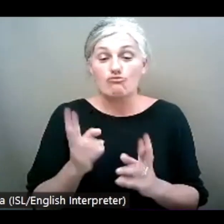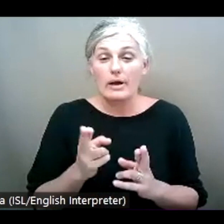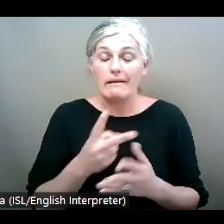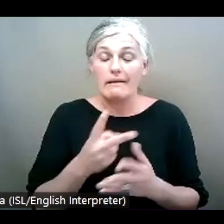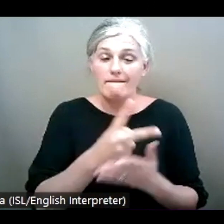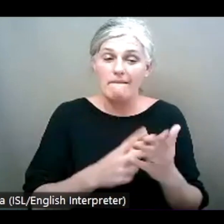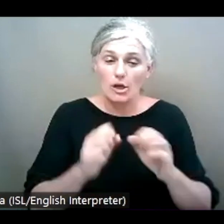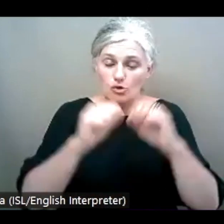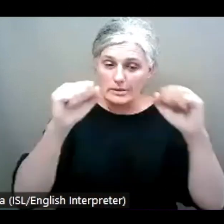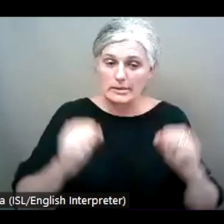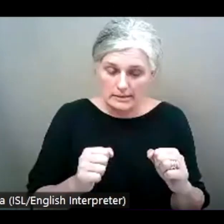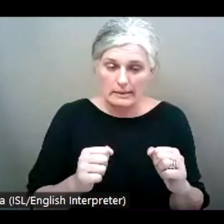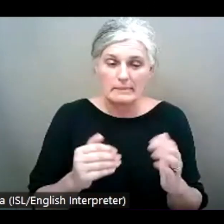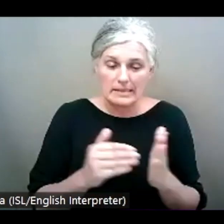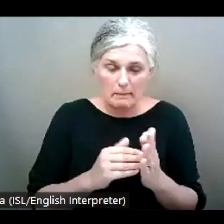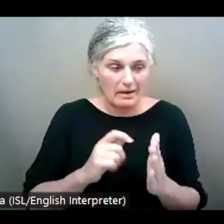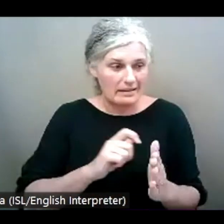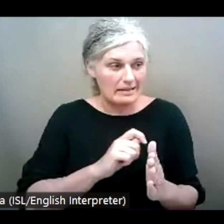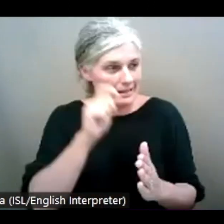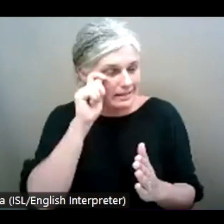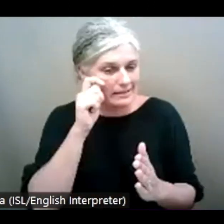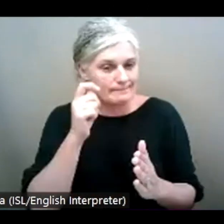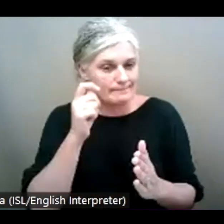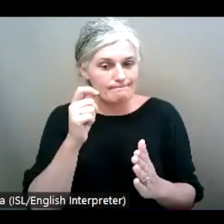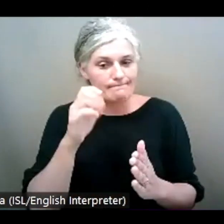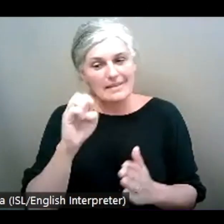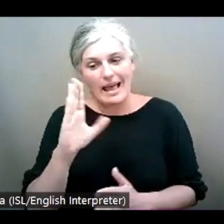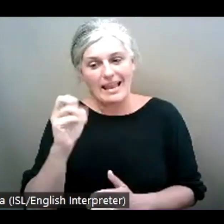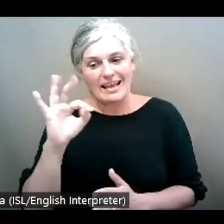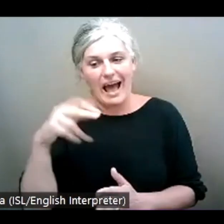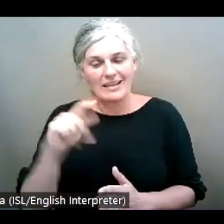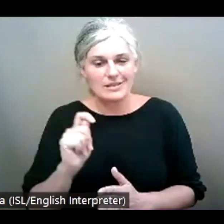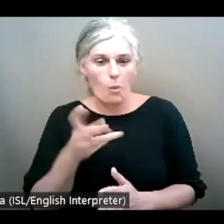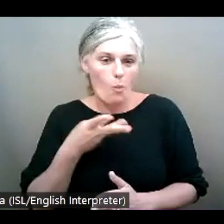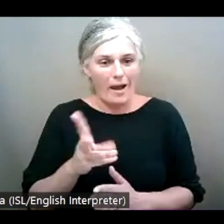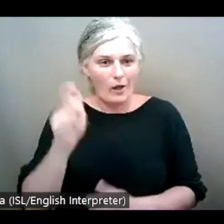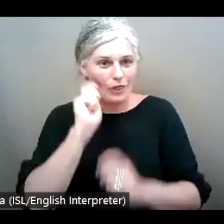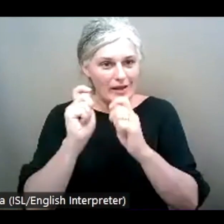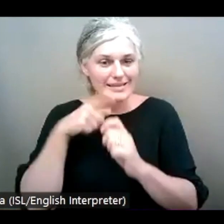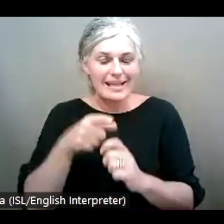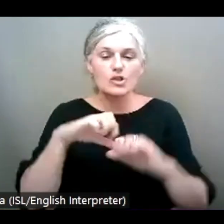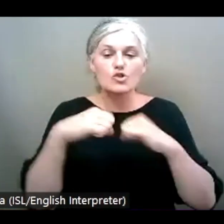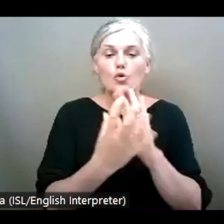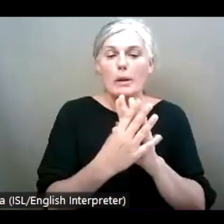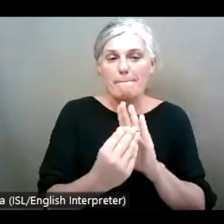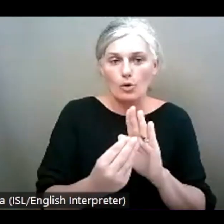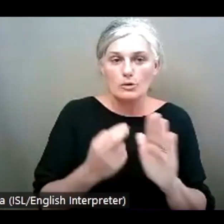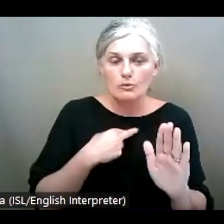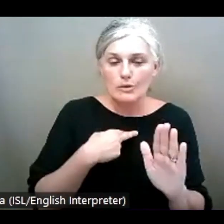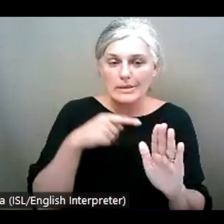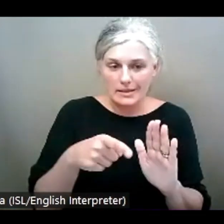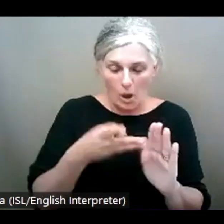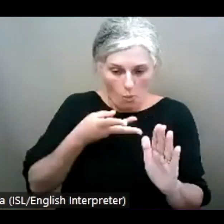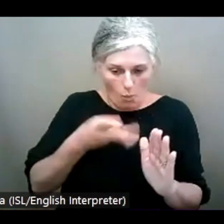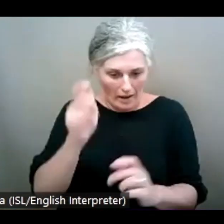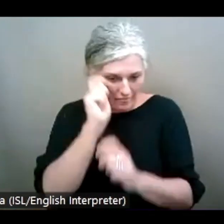systems, but I think too it's a very elegant little way of thinking, and that's what the social model is